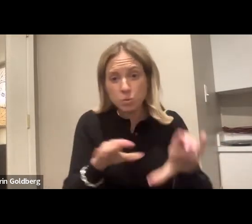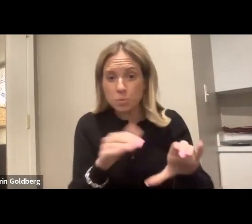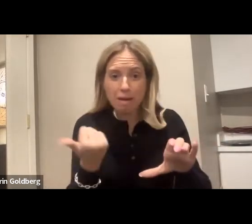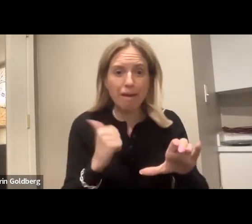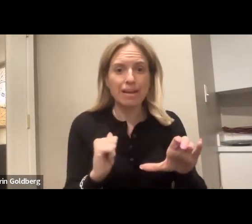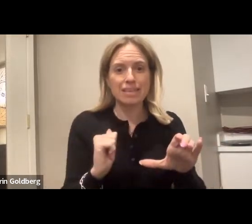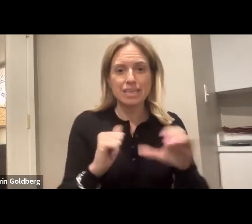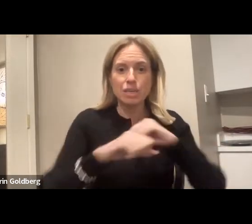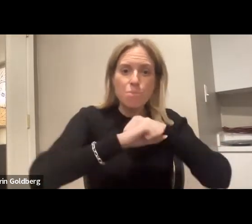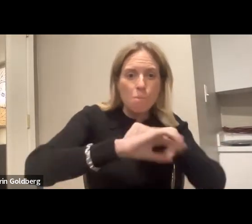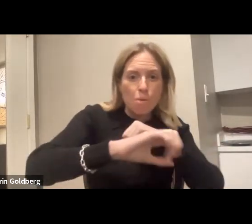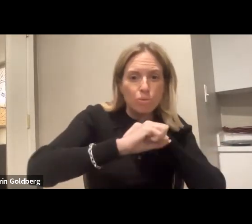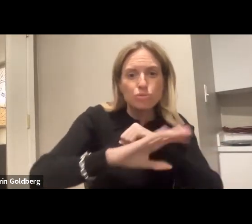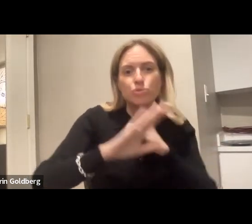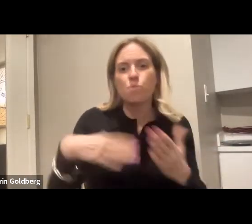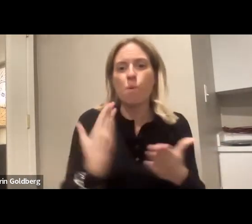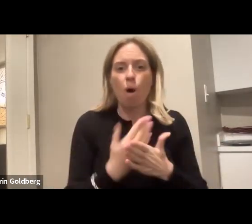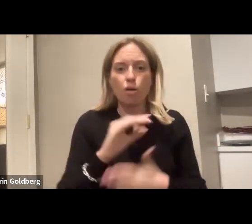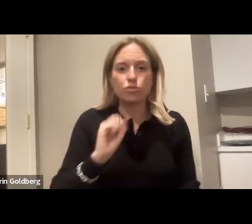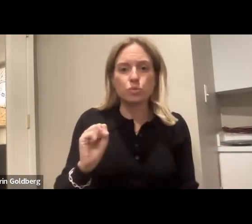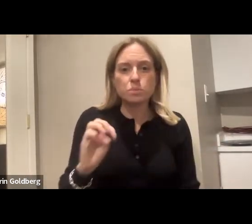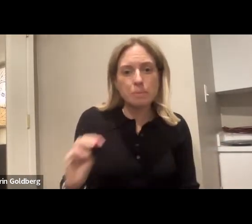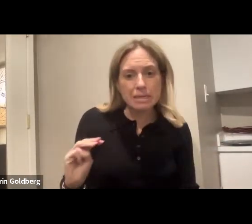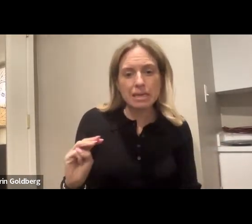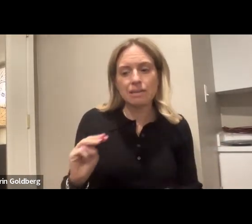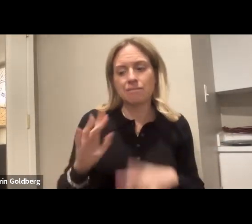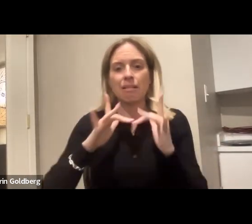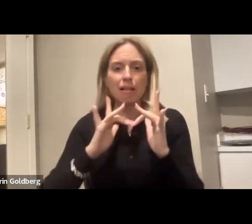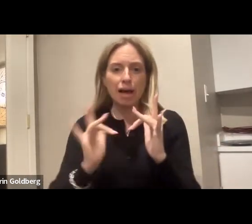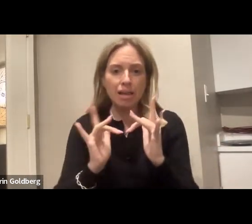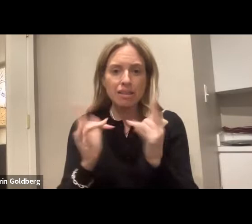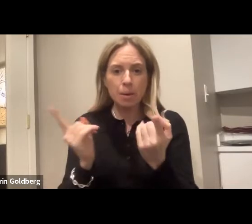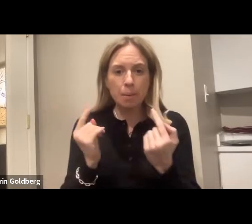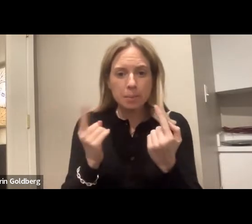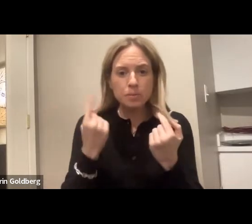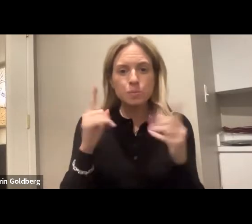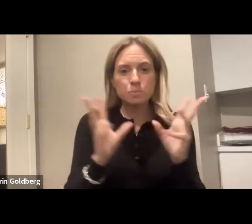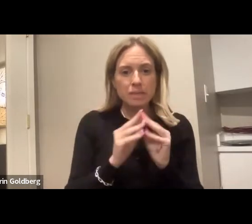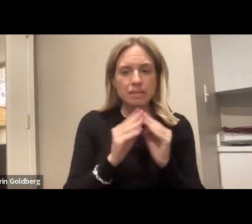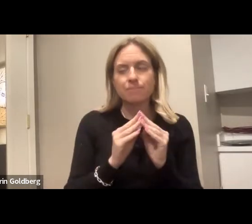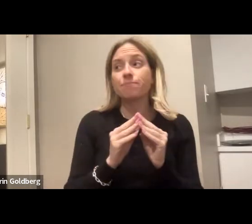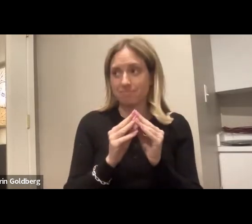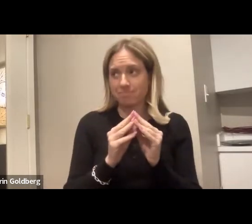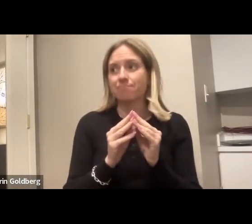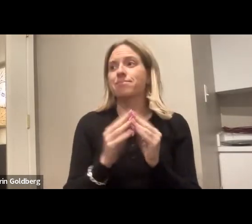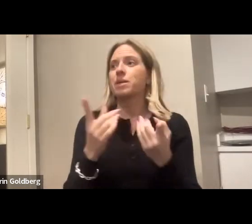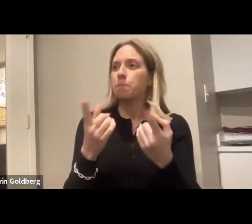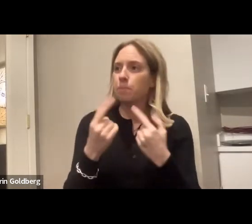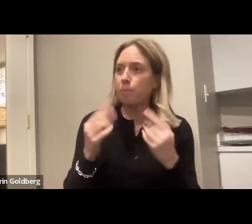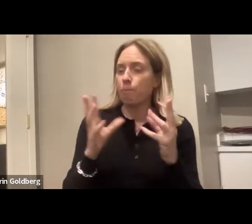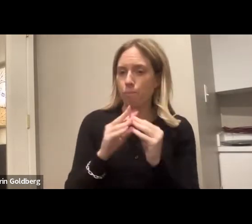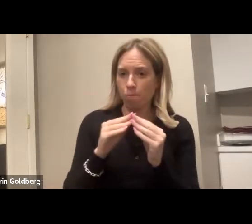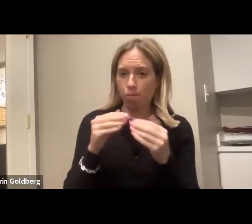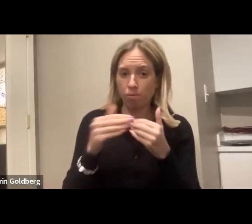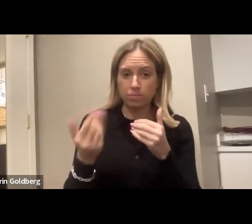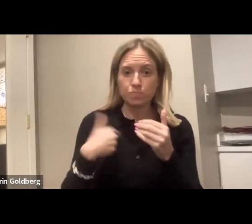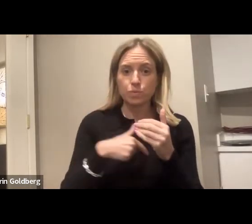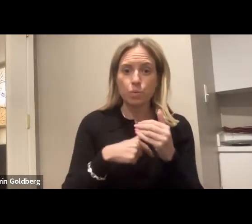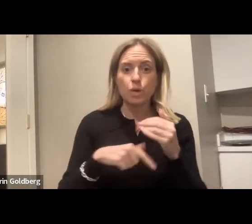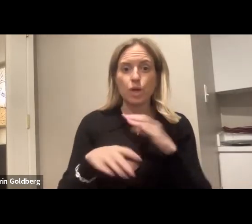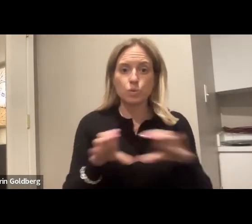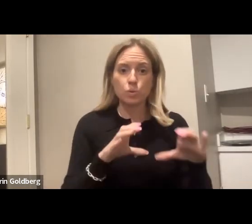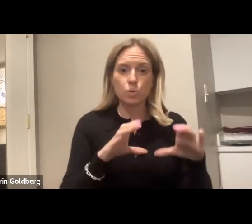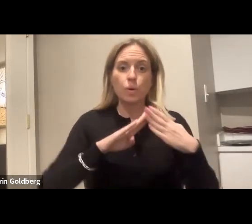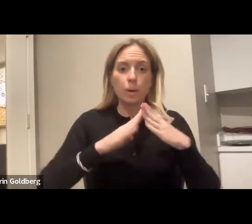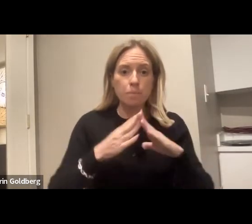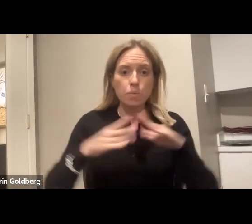that kind of promotion, or is it all just social media, digital, coming to meetings? We're coming to meetings, and then we do community walks, and we take